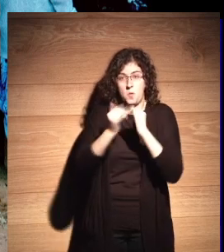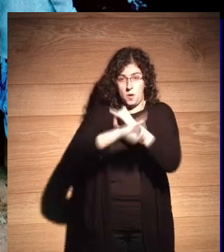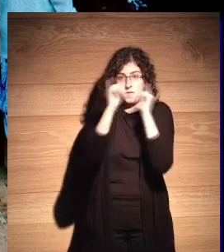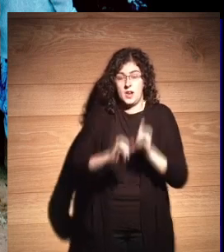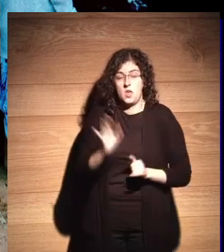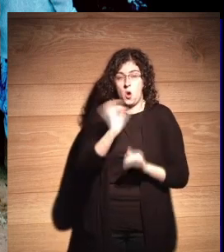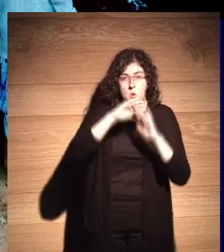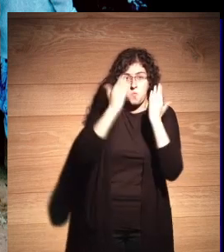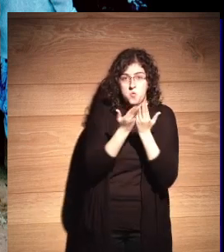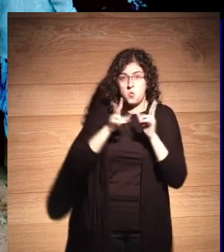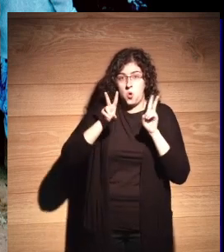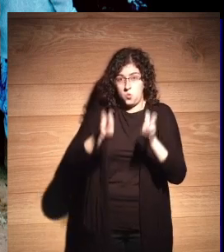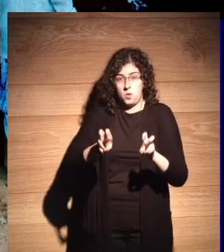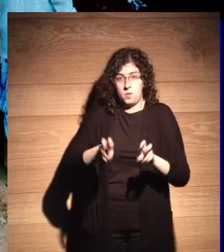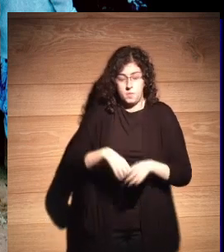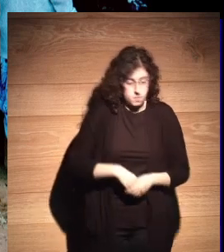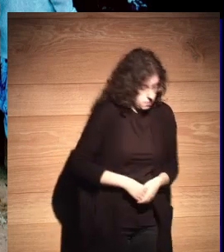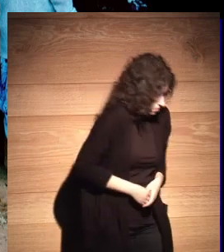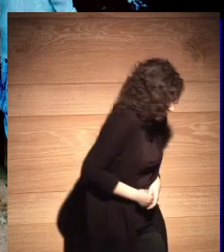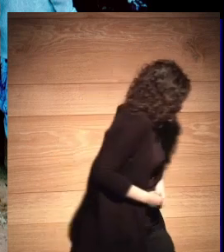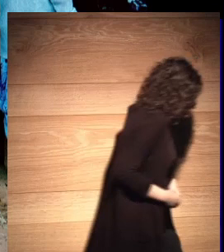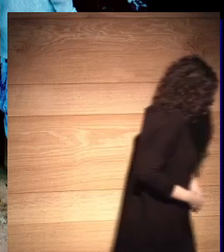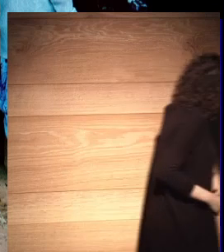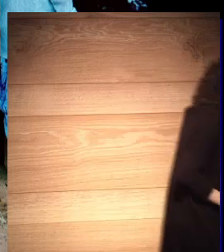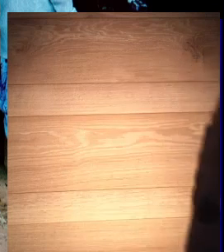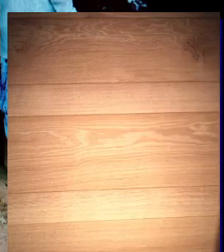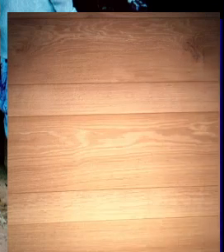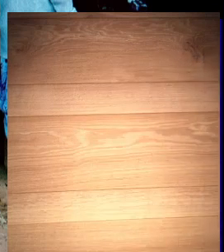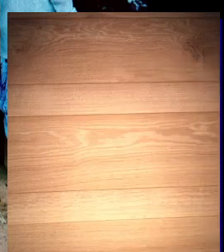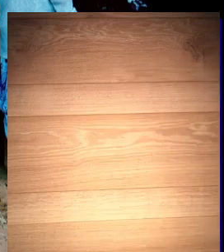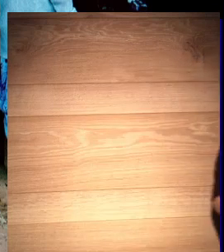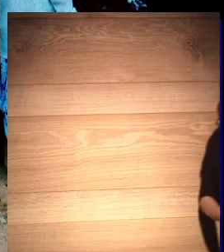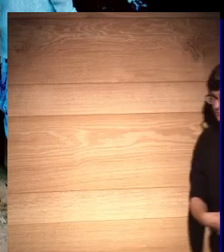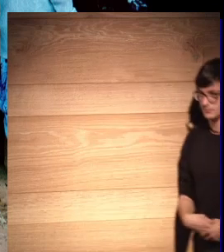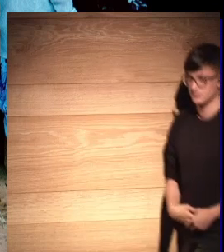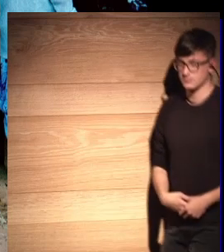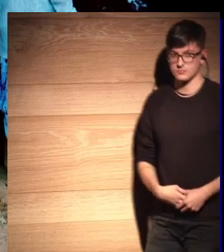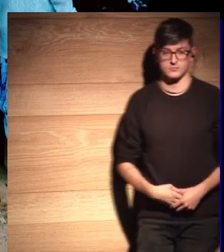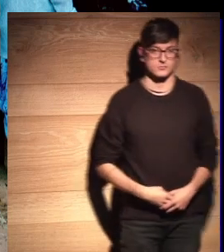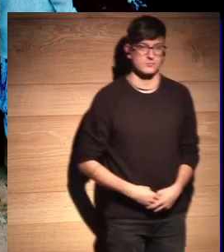They're covered. I remember in Afghanistan they said, well,